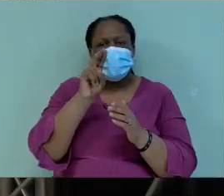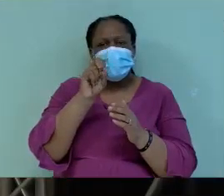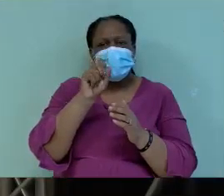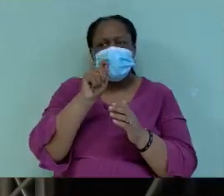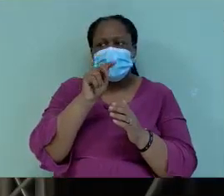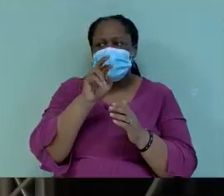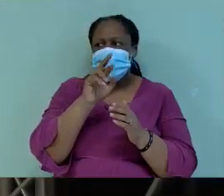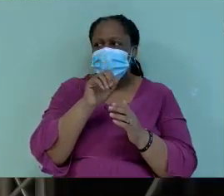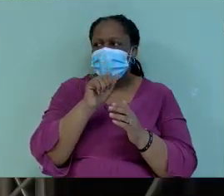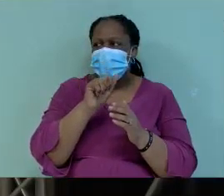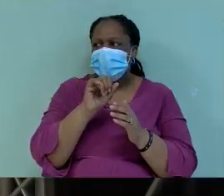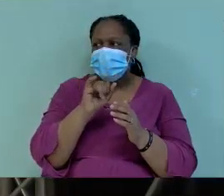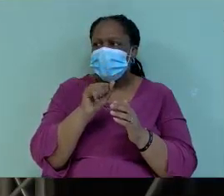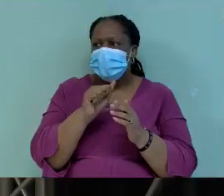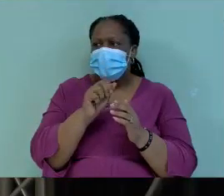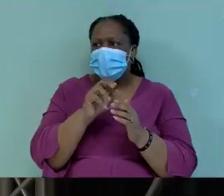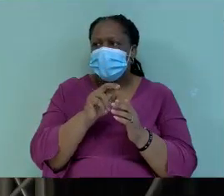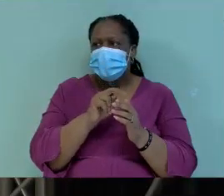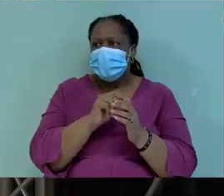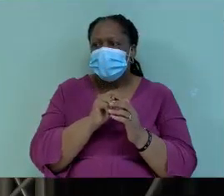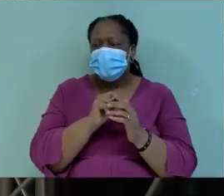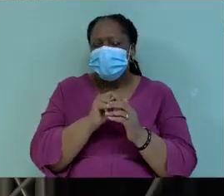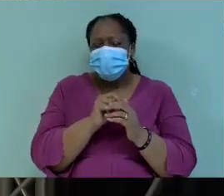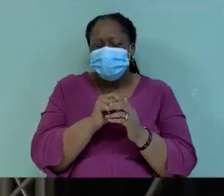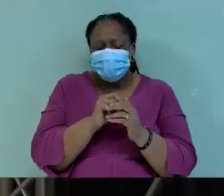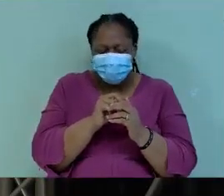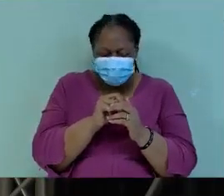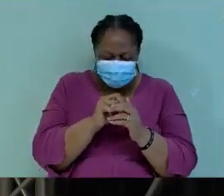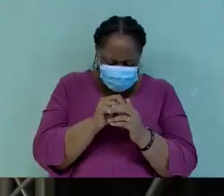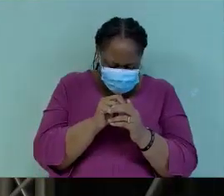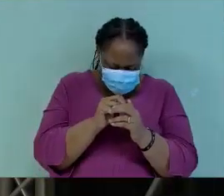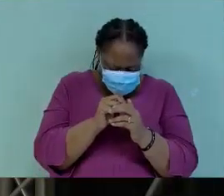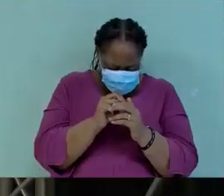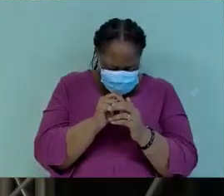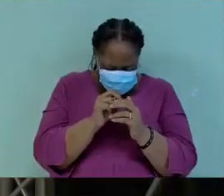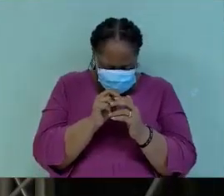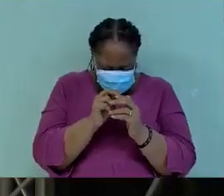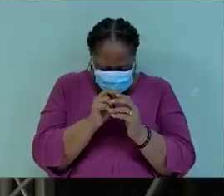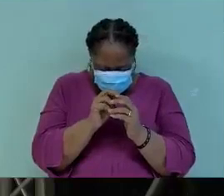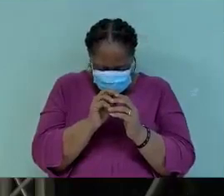this, as I will hate to be taken out this way?